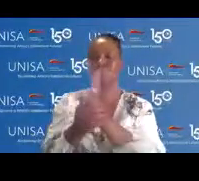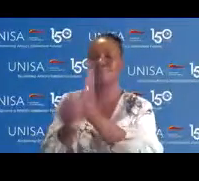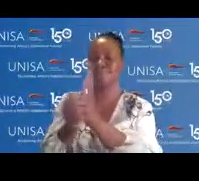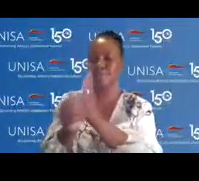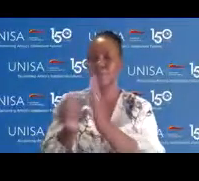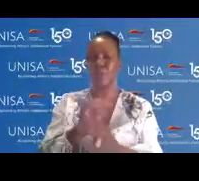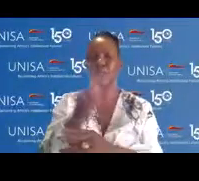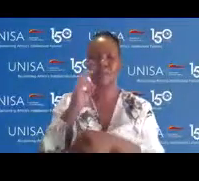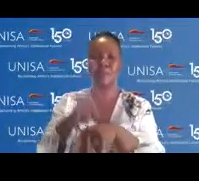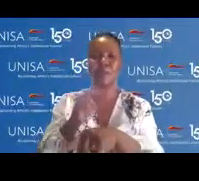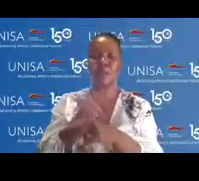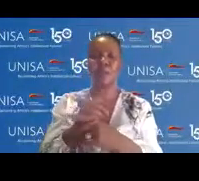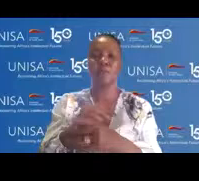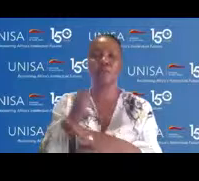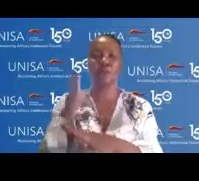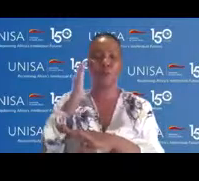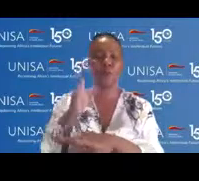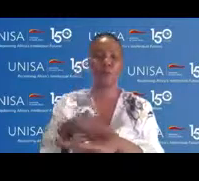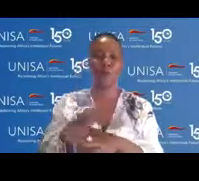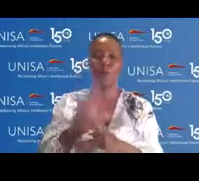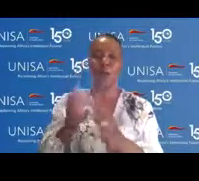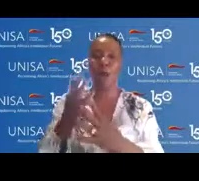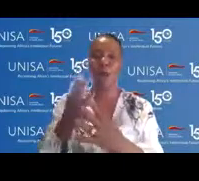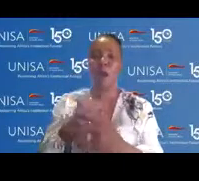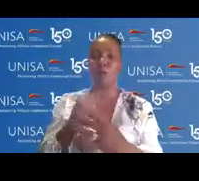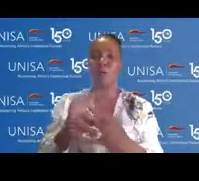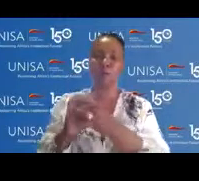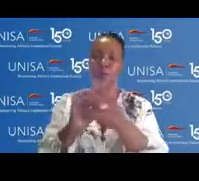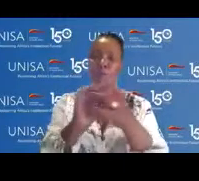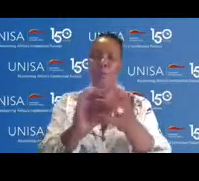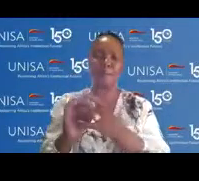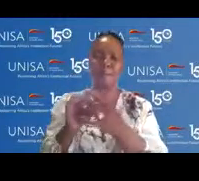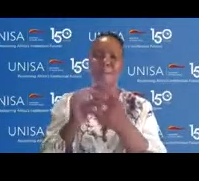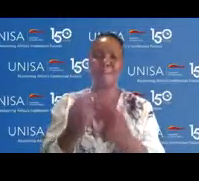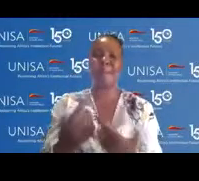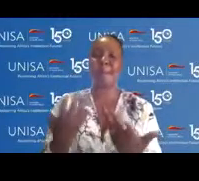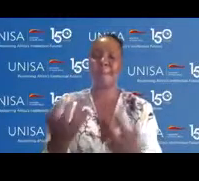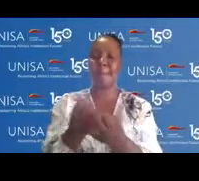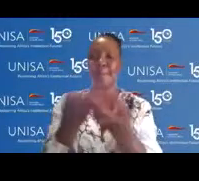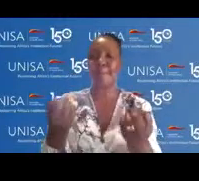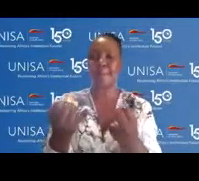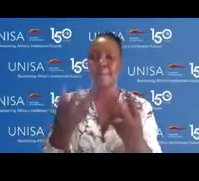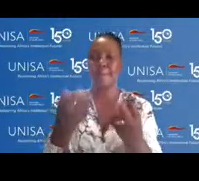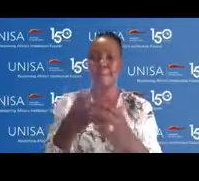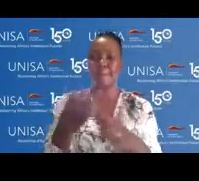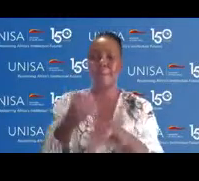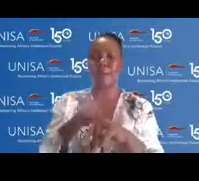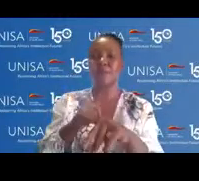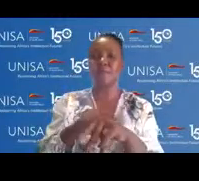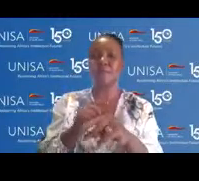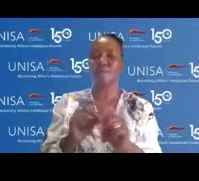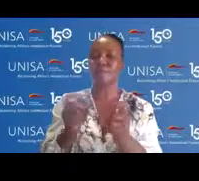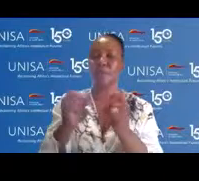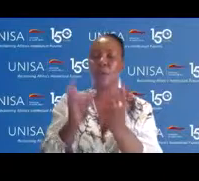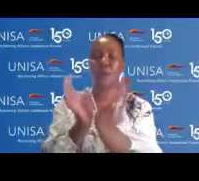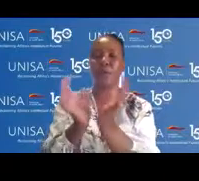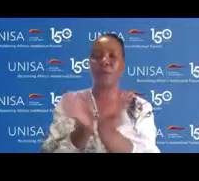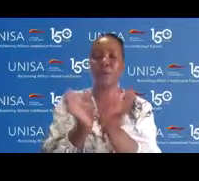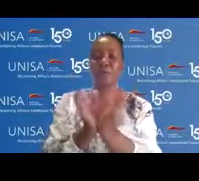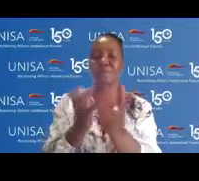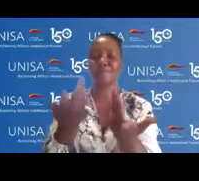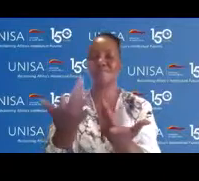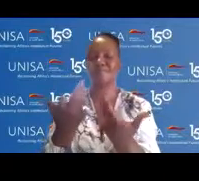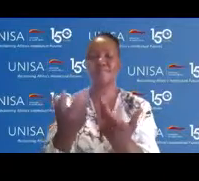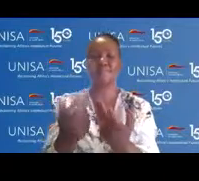to hotspot. This has saved my bacon many, many times when we're having an urgent meeting and typically the Wi-Fi